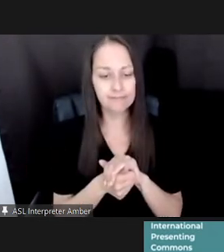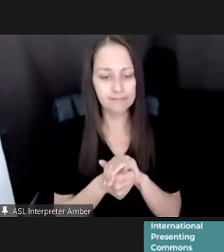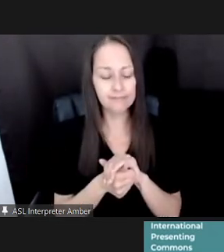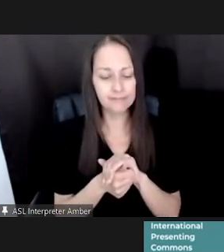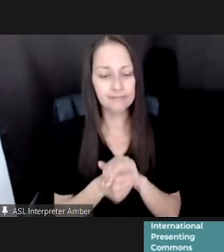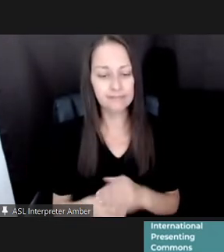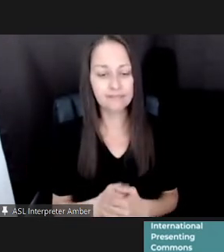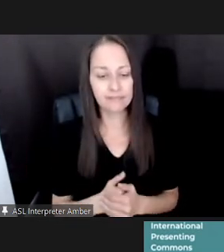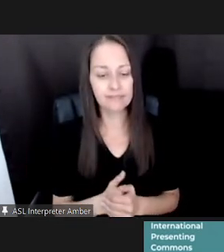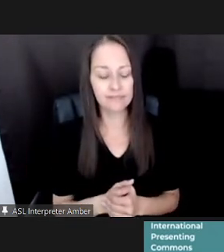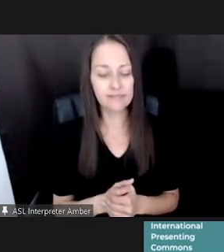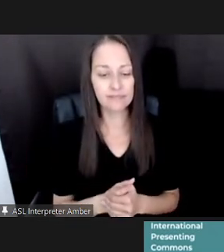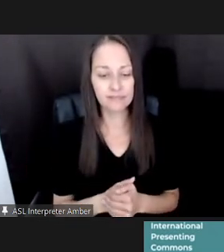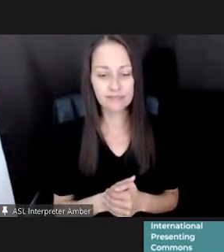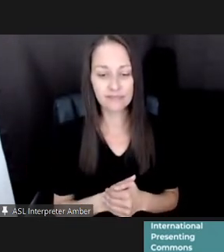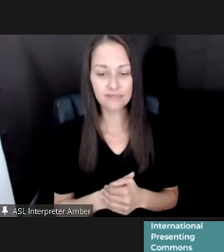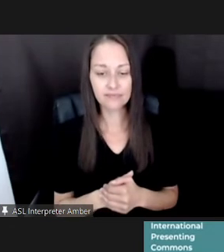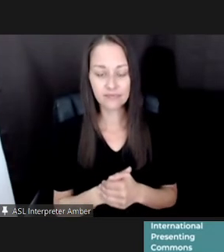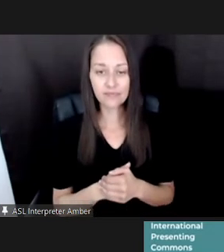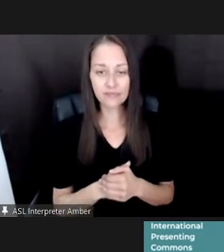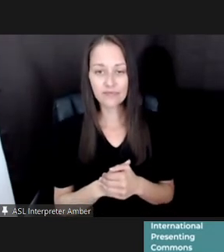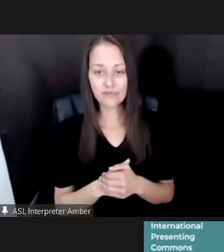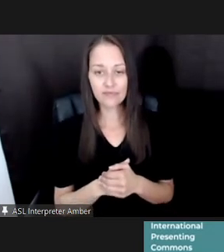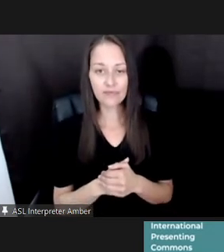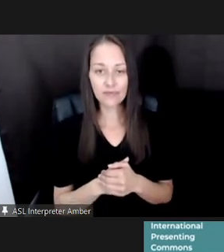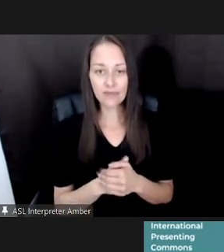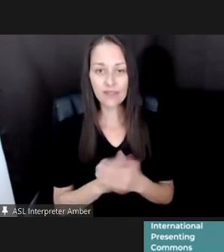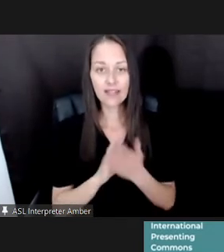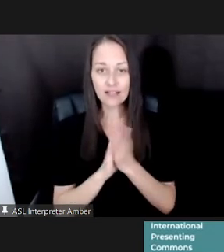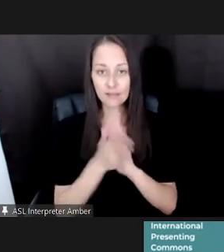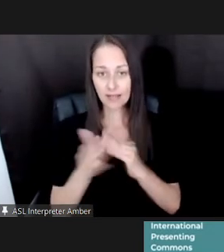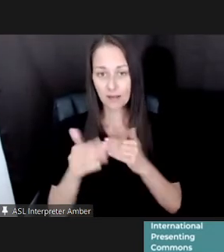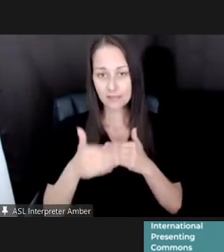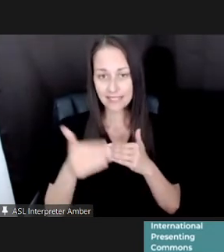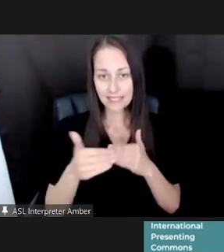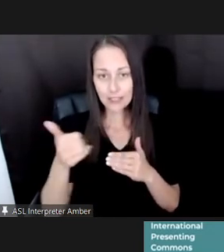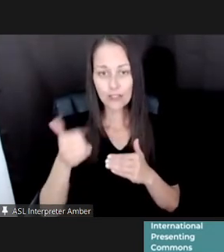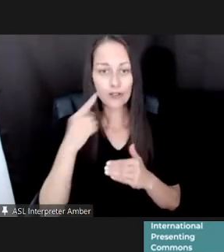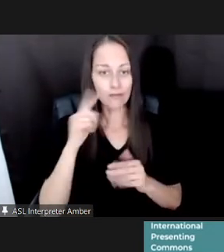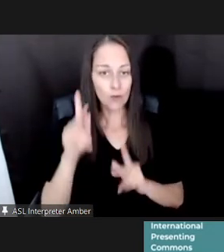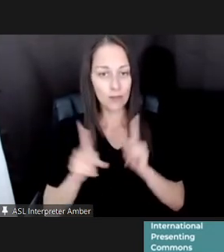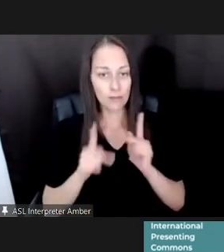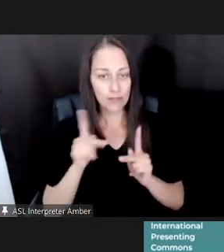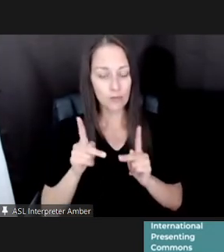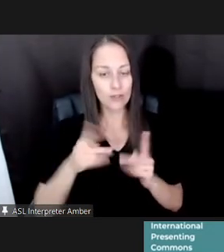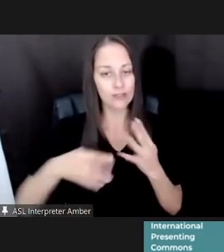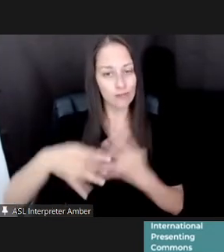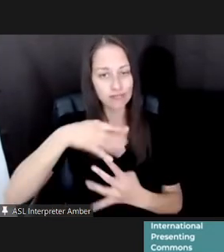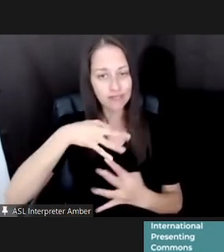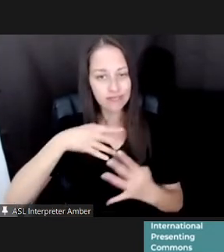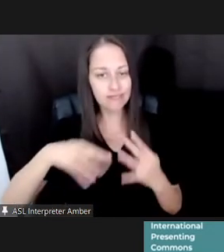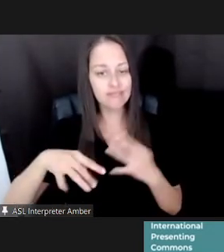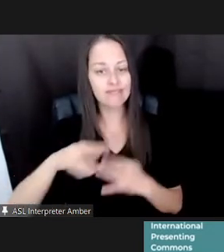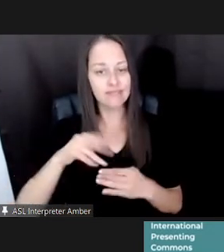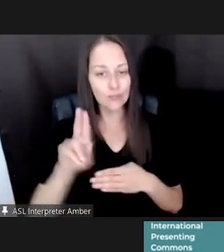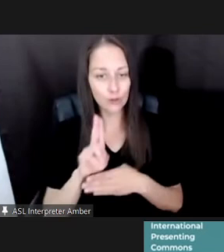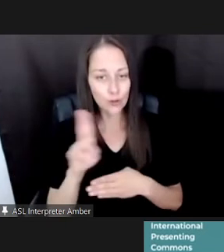and easier for people to interface with. And I